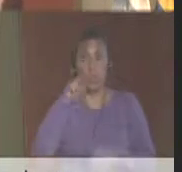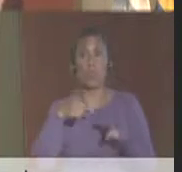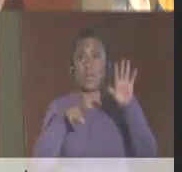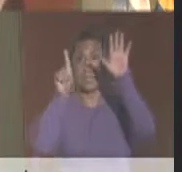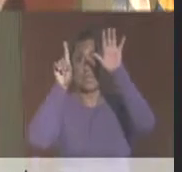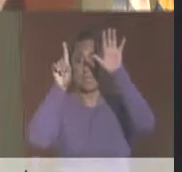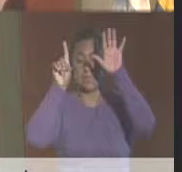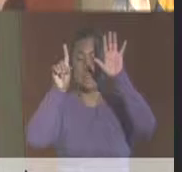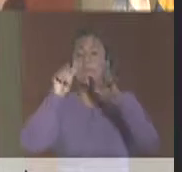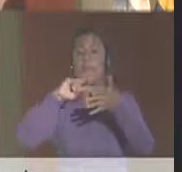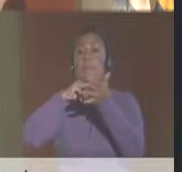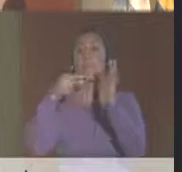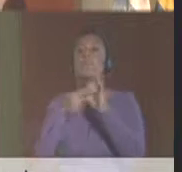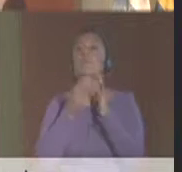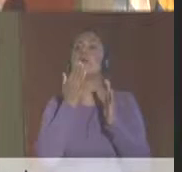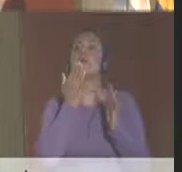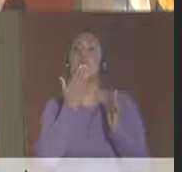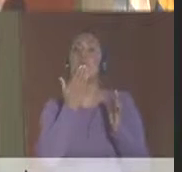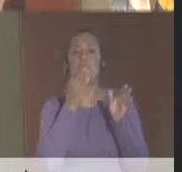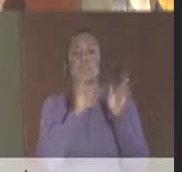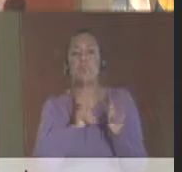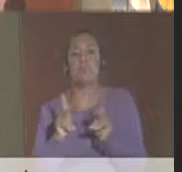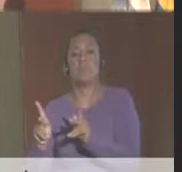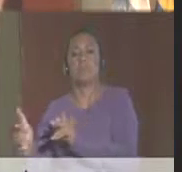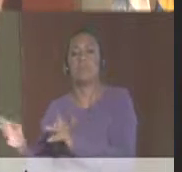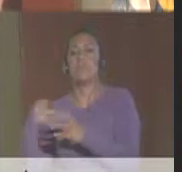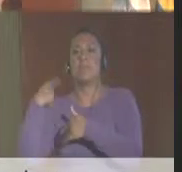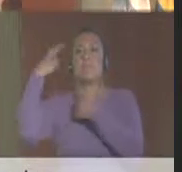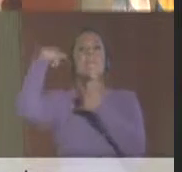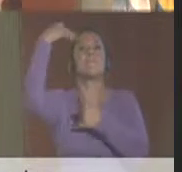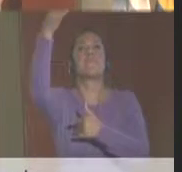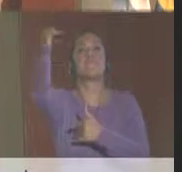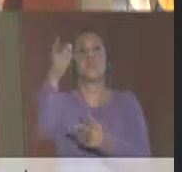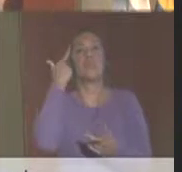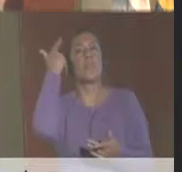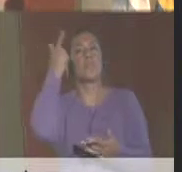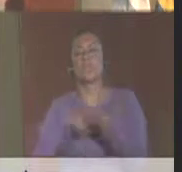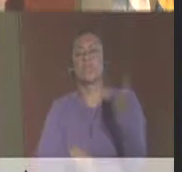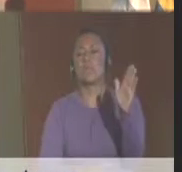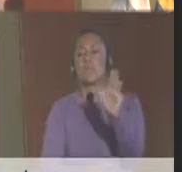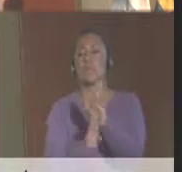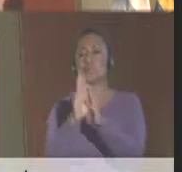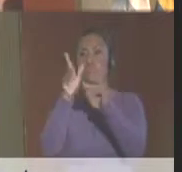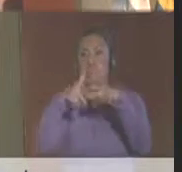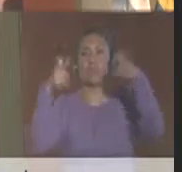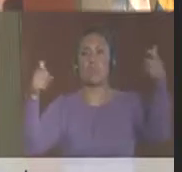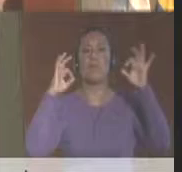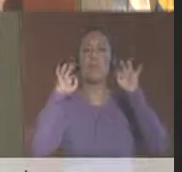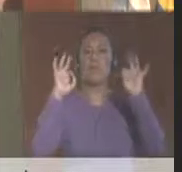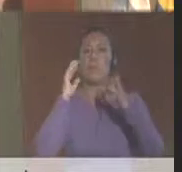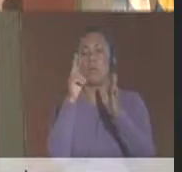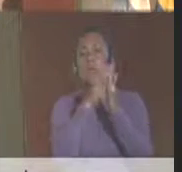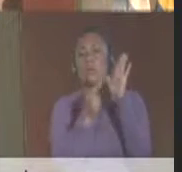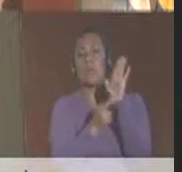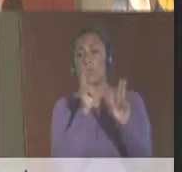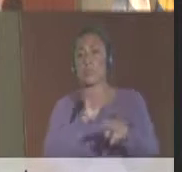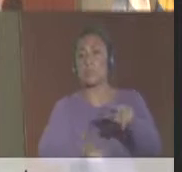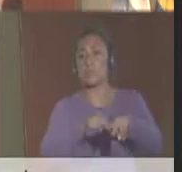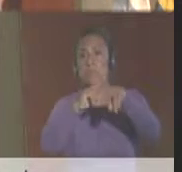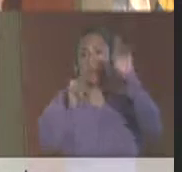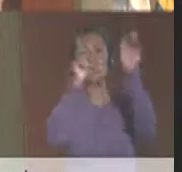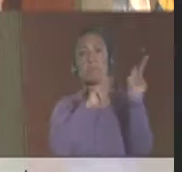10, I would stick to this one, which means how you plan the city, what will be the city's growth, in what direction, and